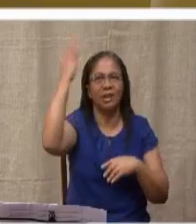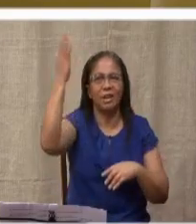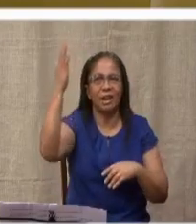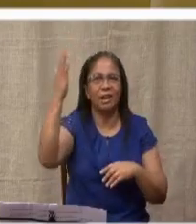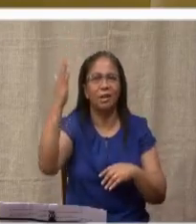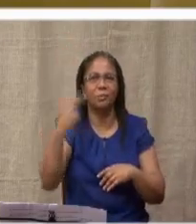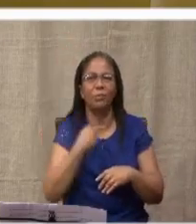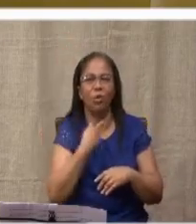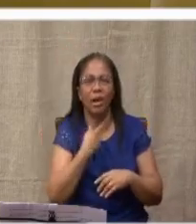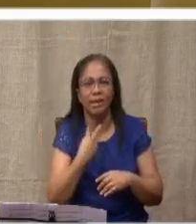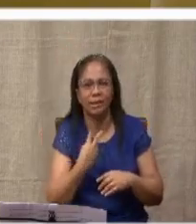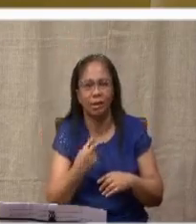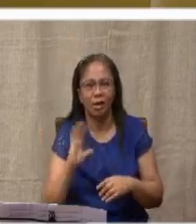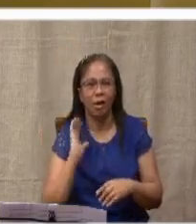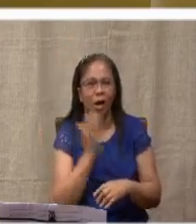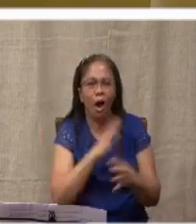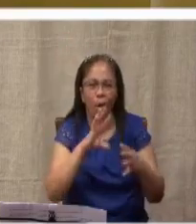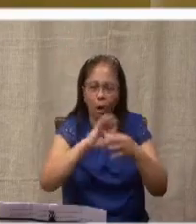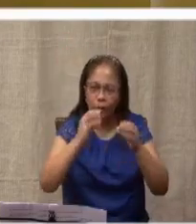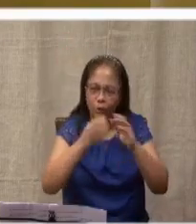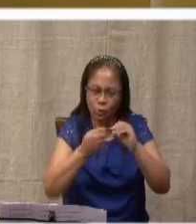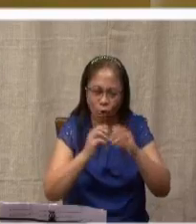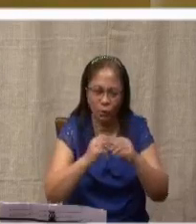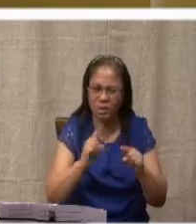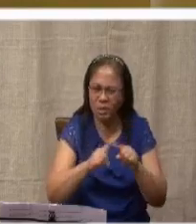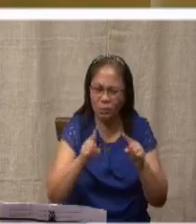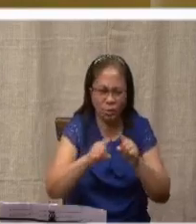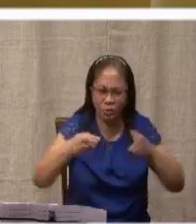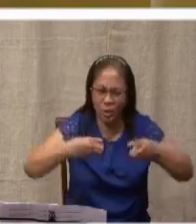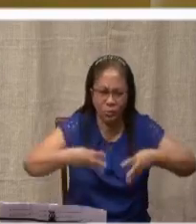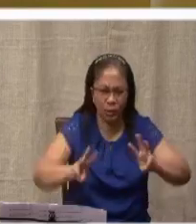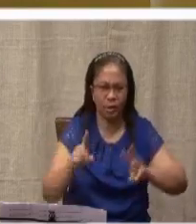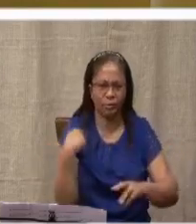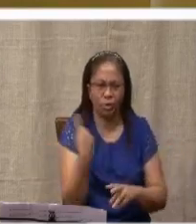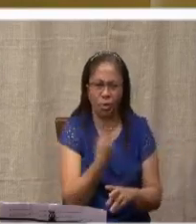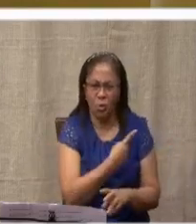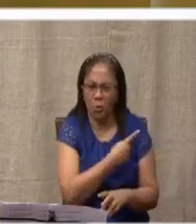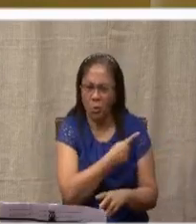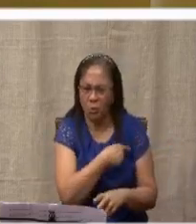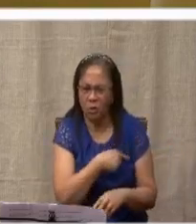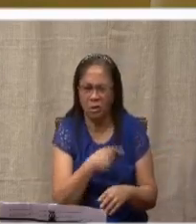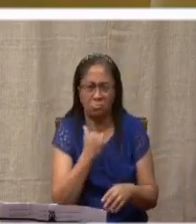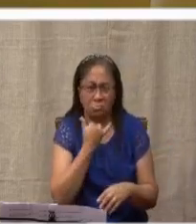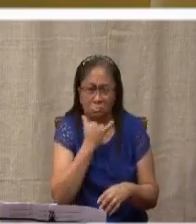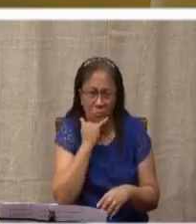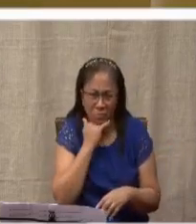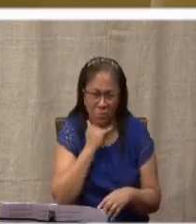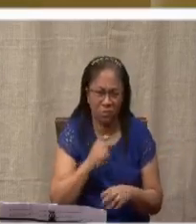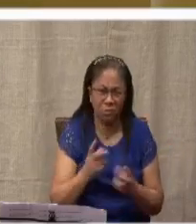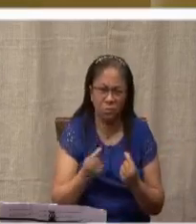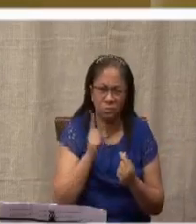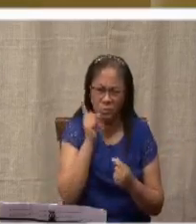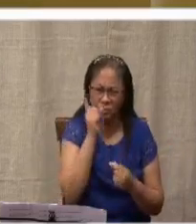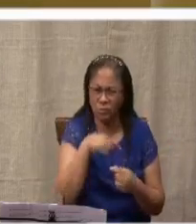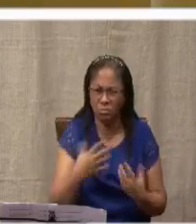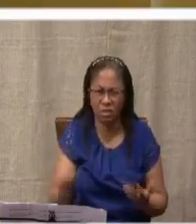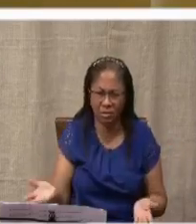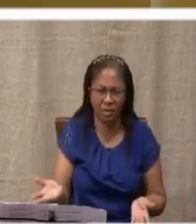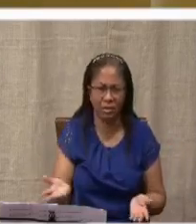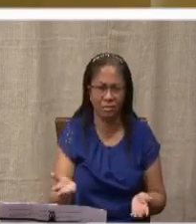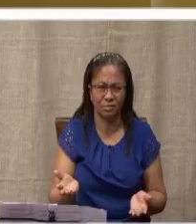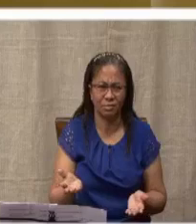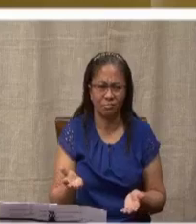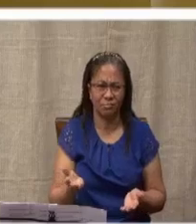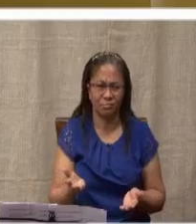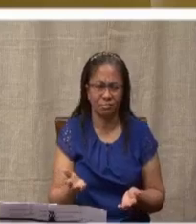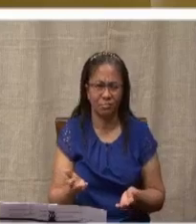tongue our story of all the many ways in which in which we have done really foolish things and because